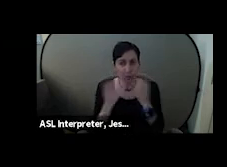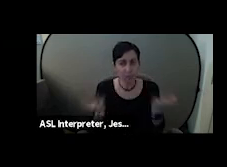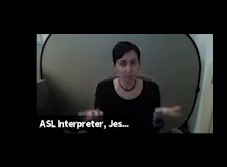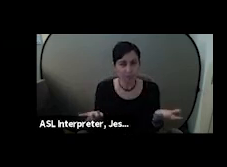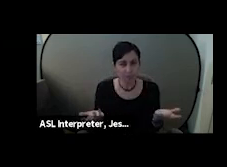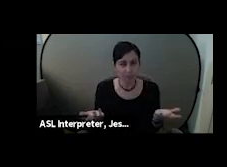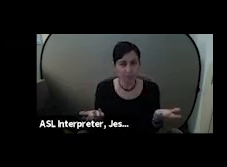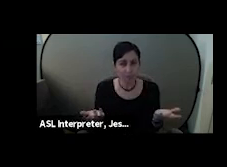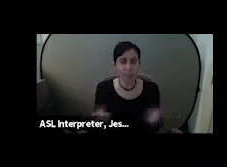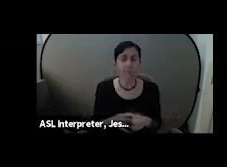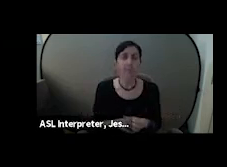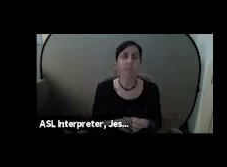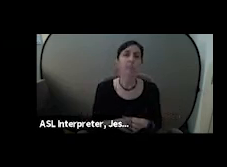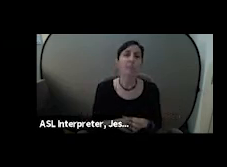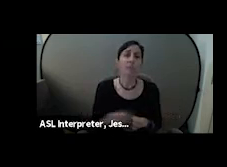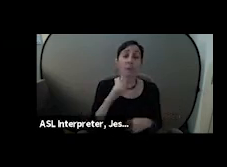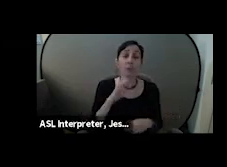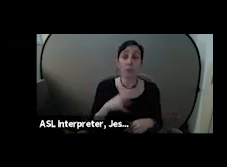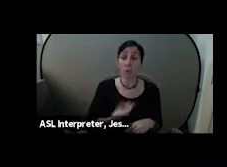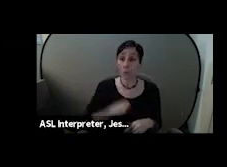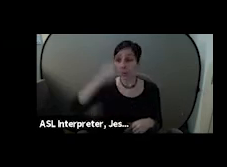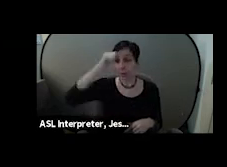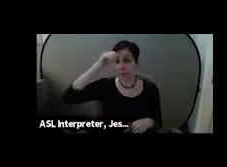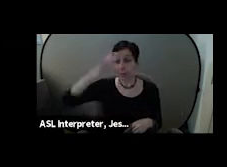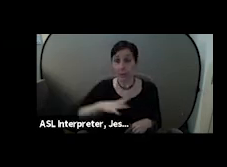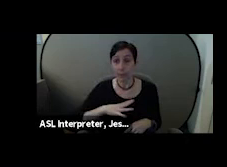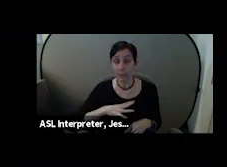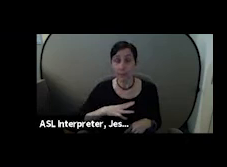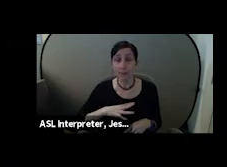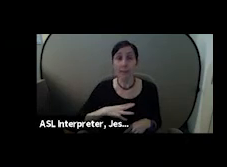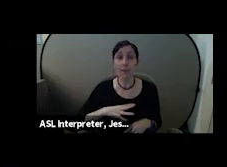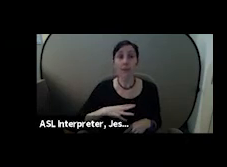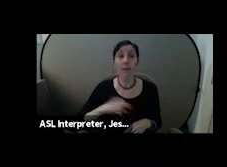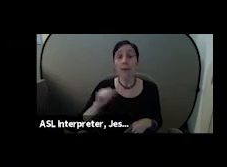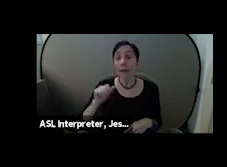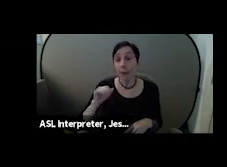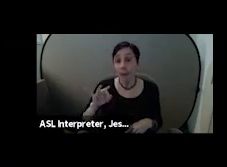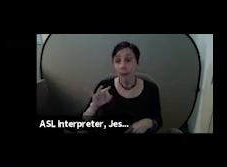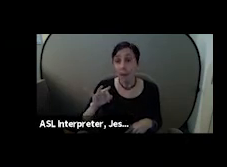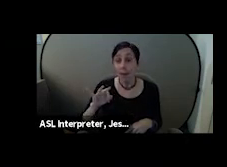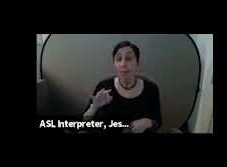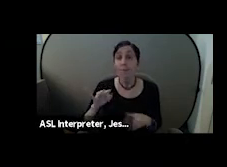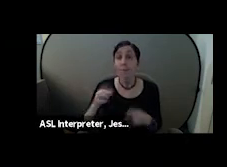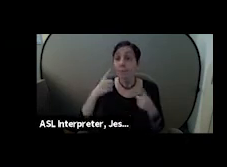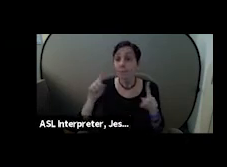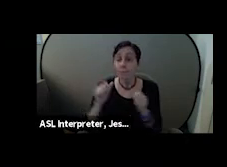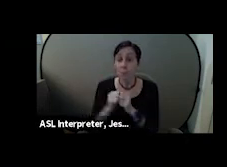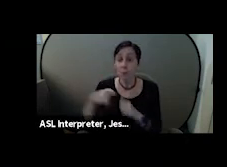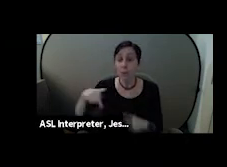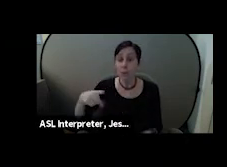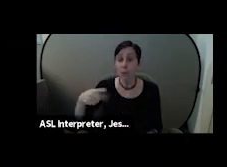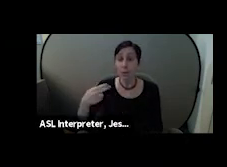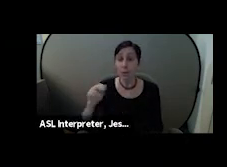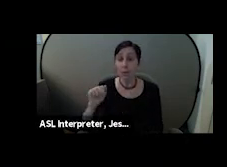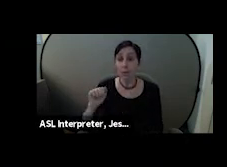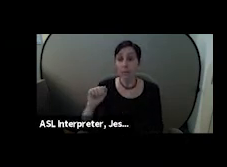When we're dealing with trans men, even if they were able to get a phalloplasty, they wouldn't